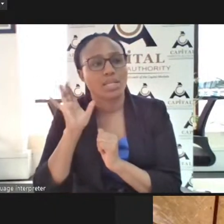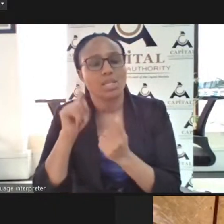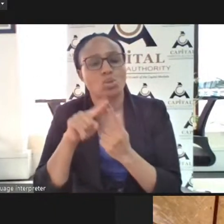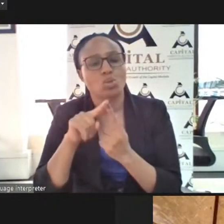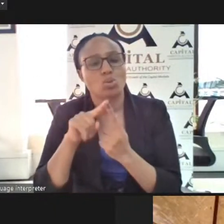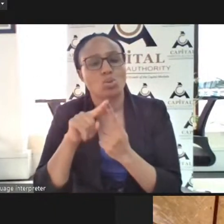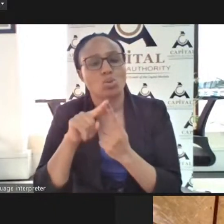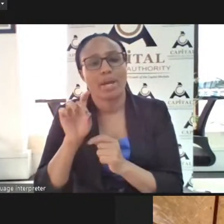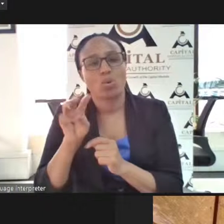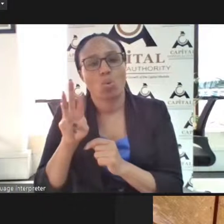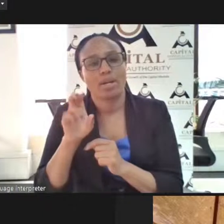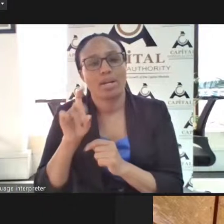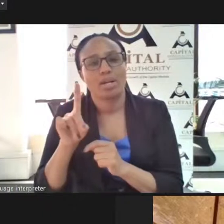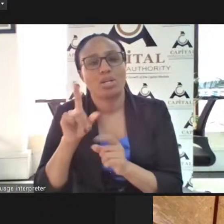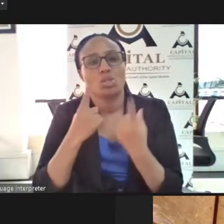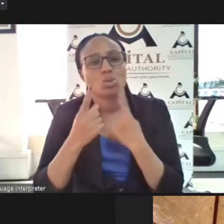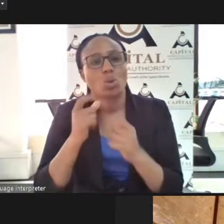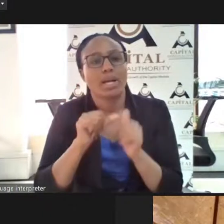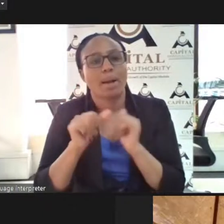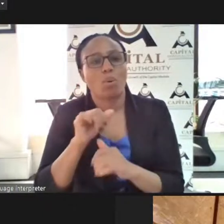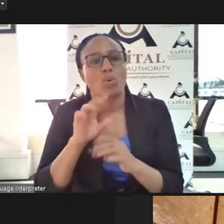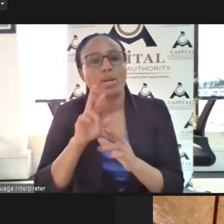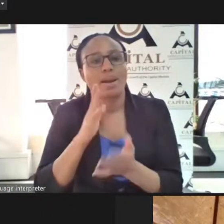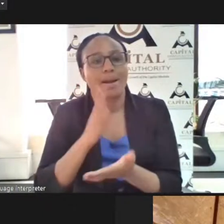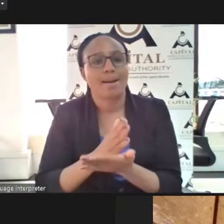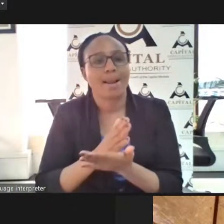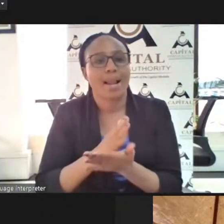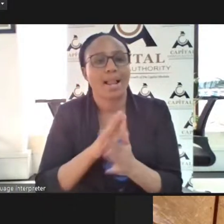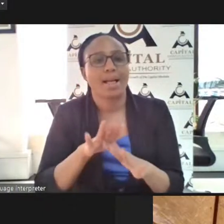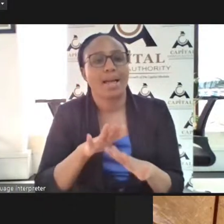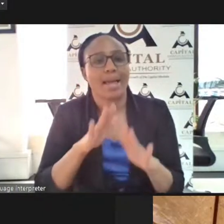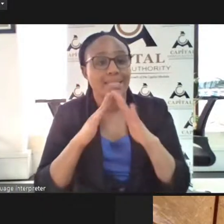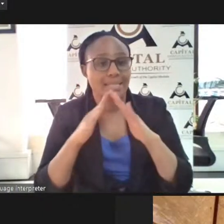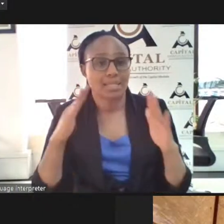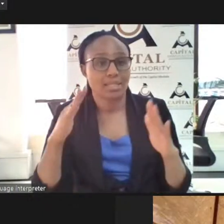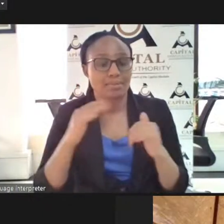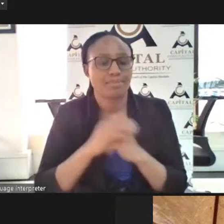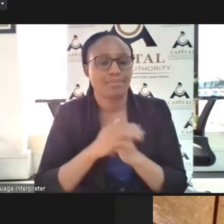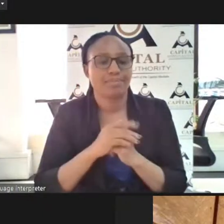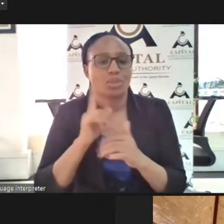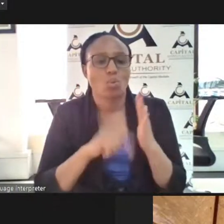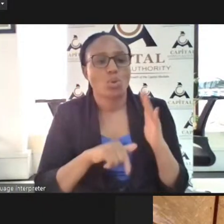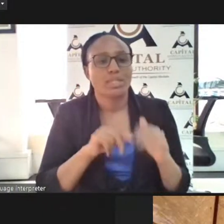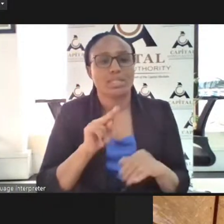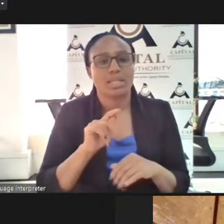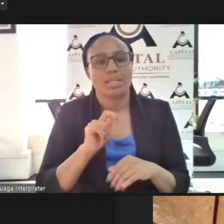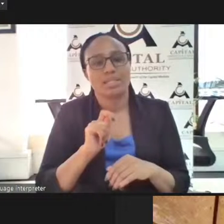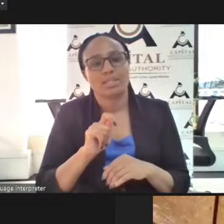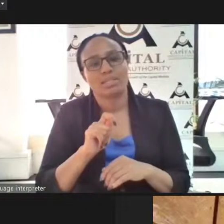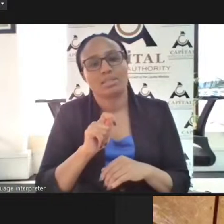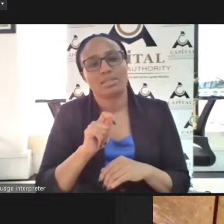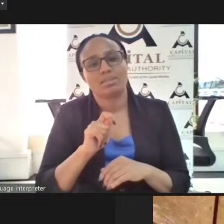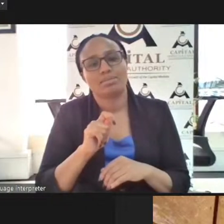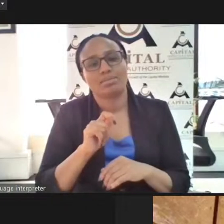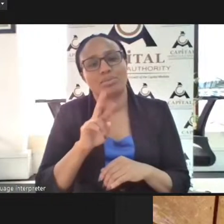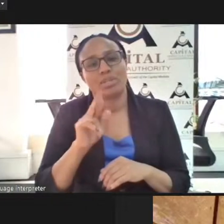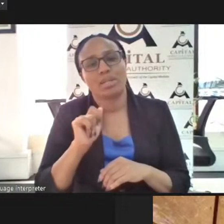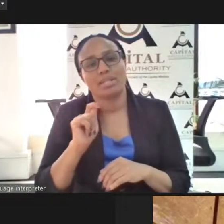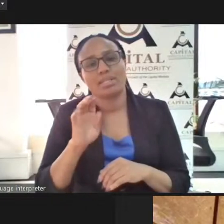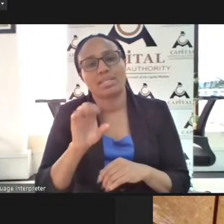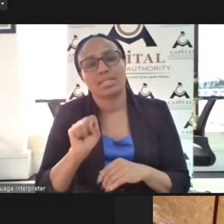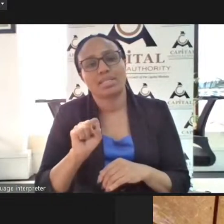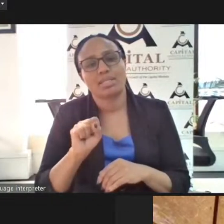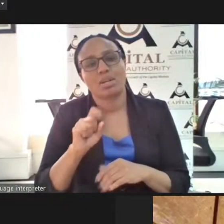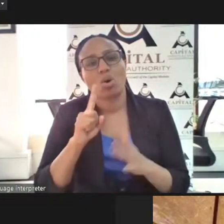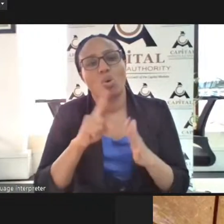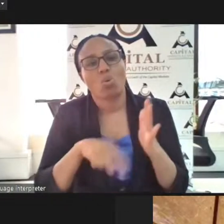talk about real estate investment trust, and the question here is, what is the rate of interest of rates, and at what are